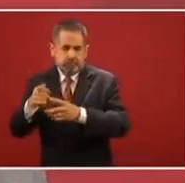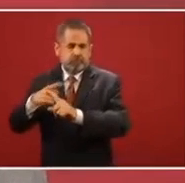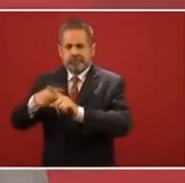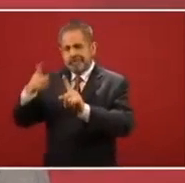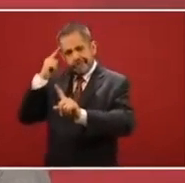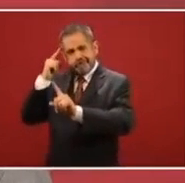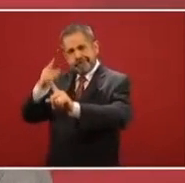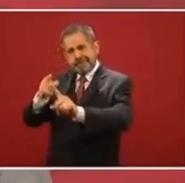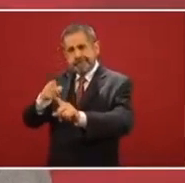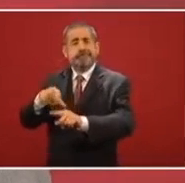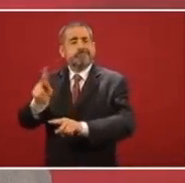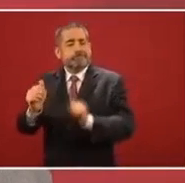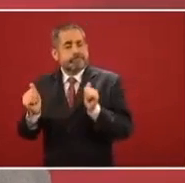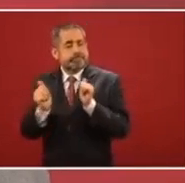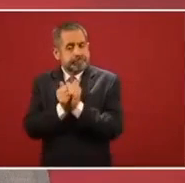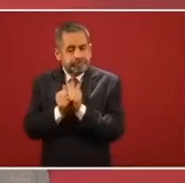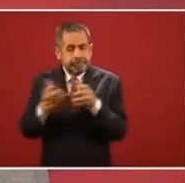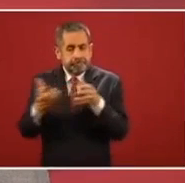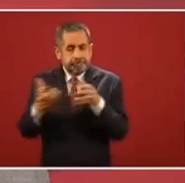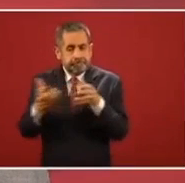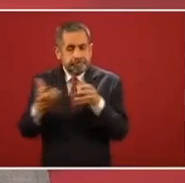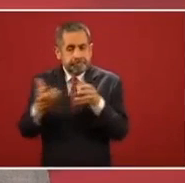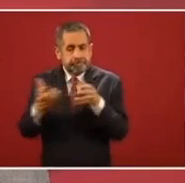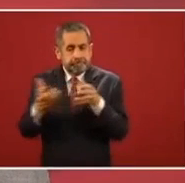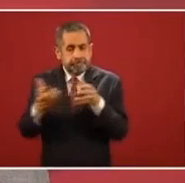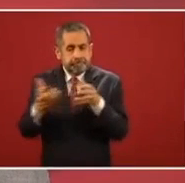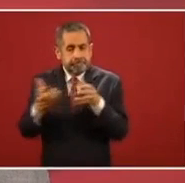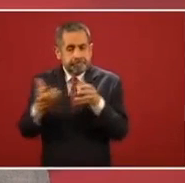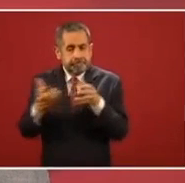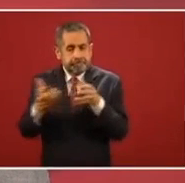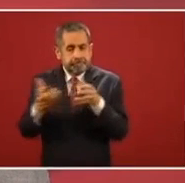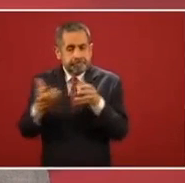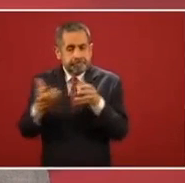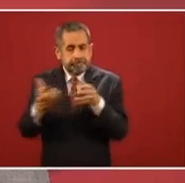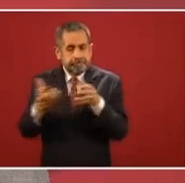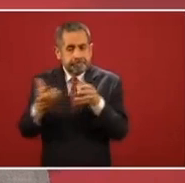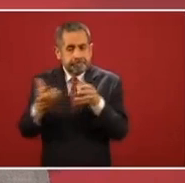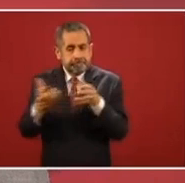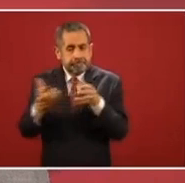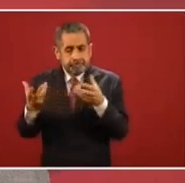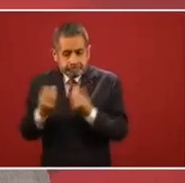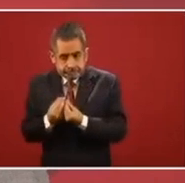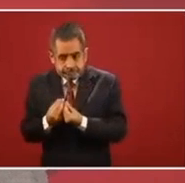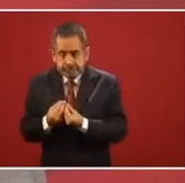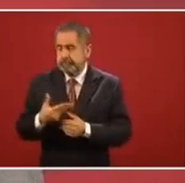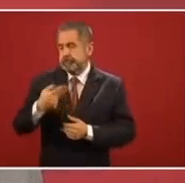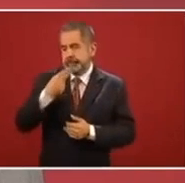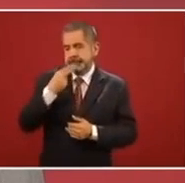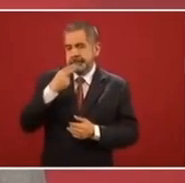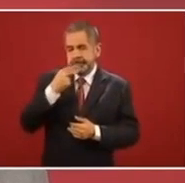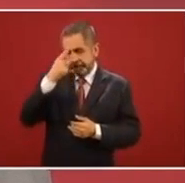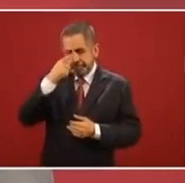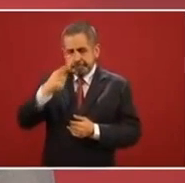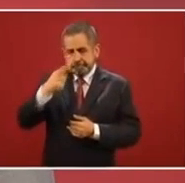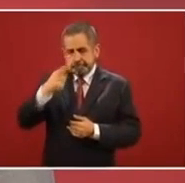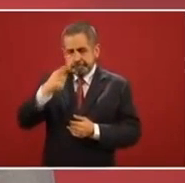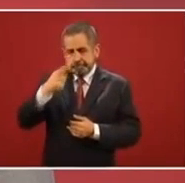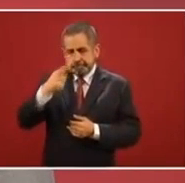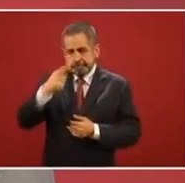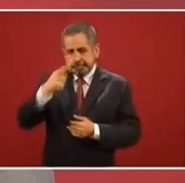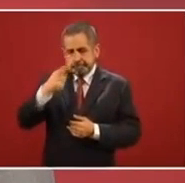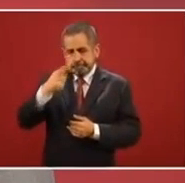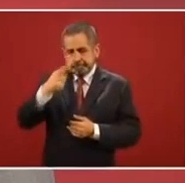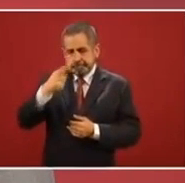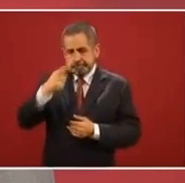purposes, también nos permitió llegar a un punto also permitted us to get to a point de concertación,